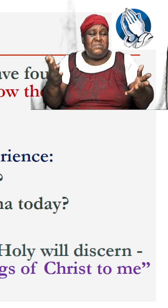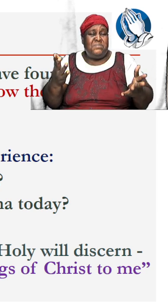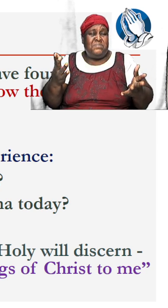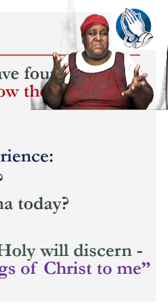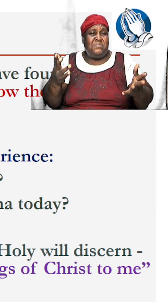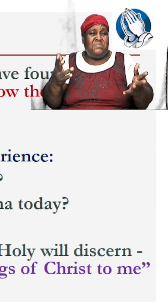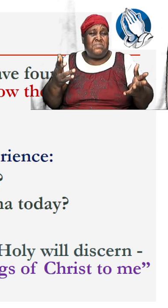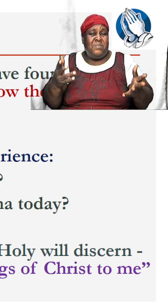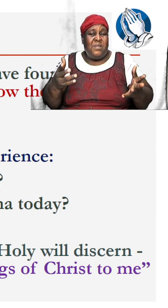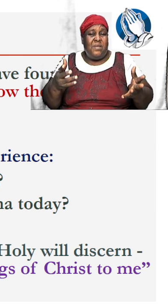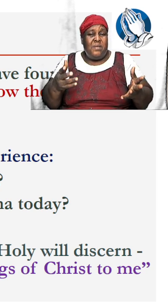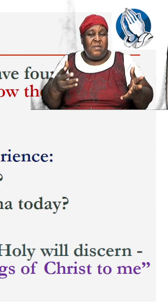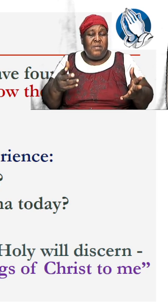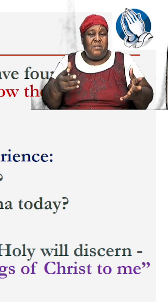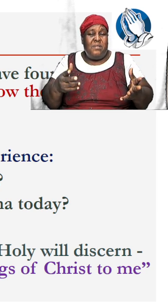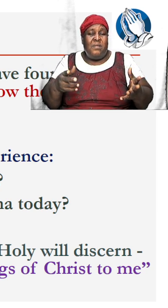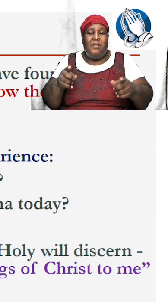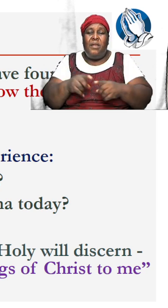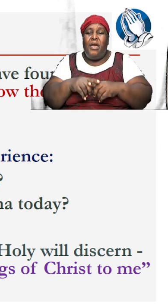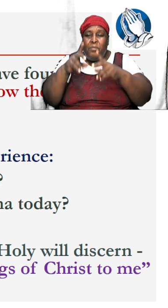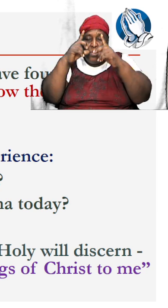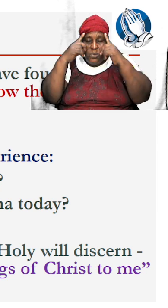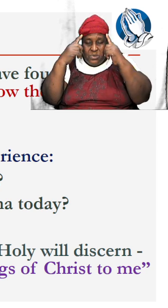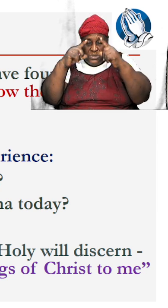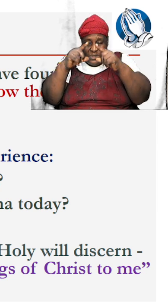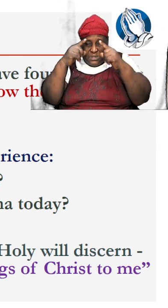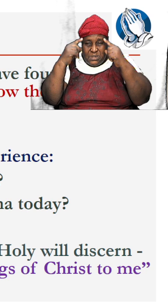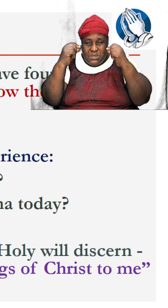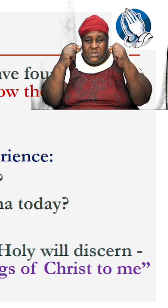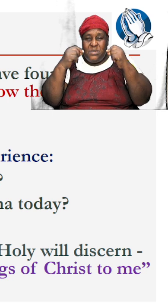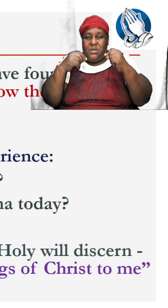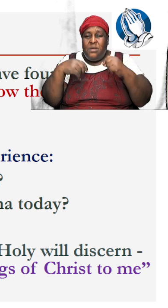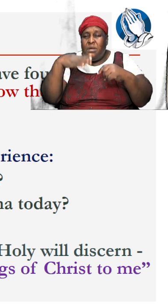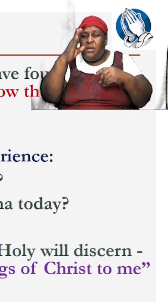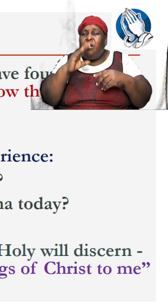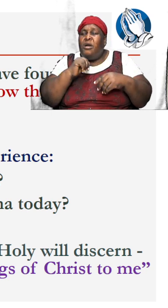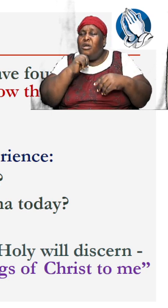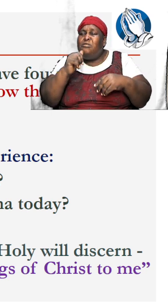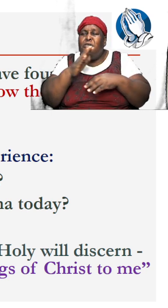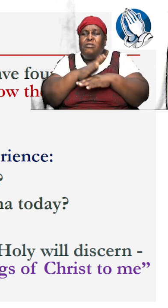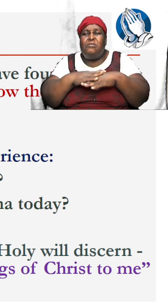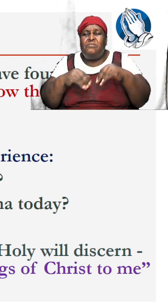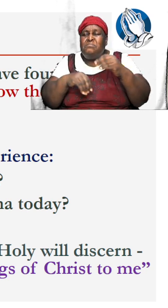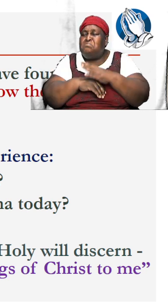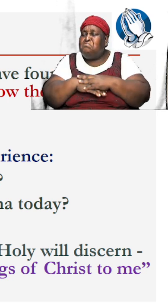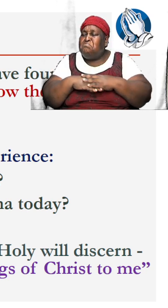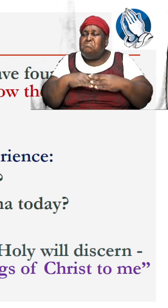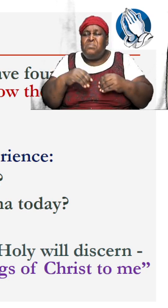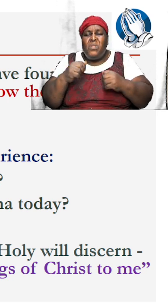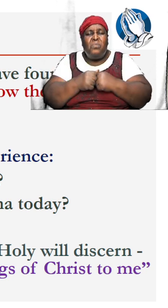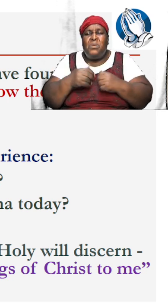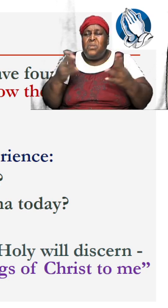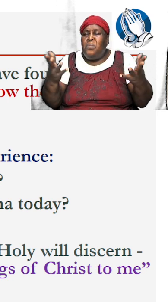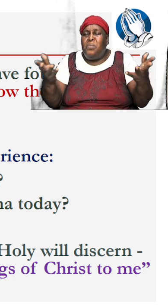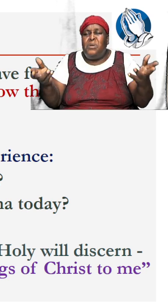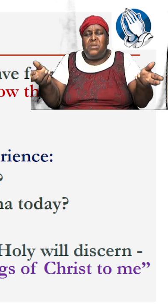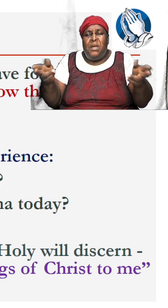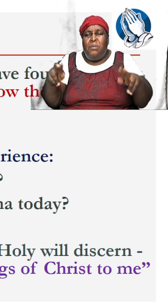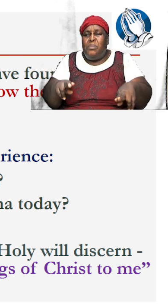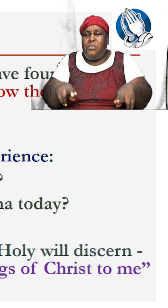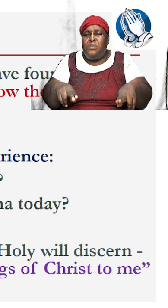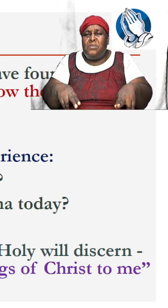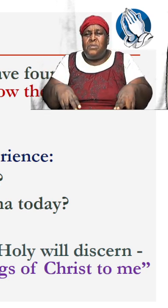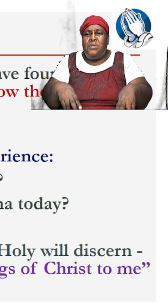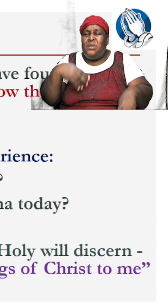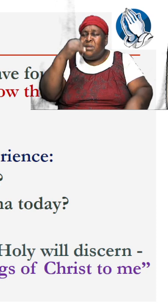brethren, like Moses, God, I'm not comfortable with what happened. I'm not comfortable with where I am. God,